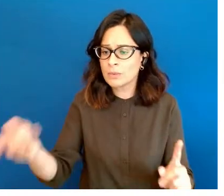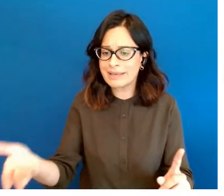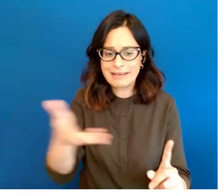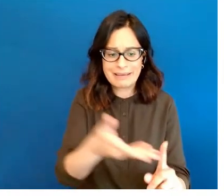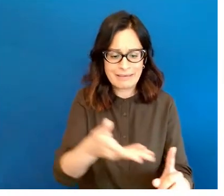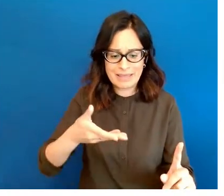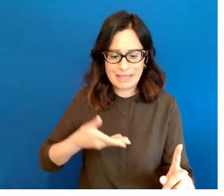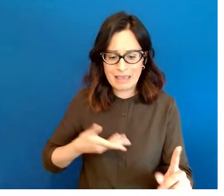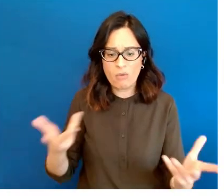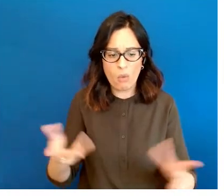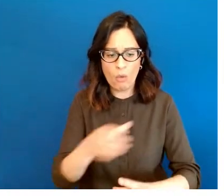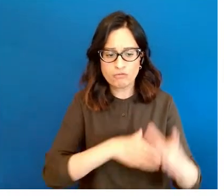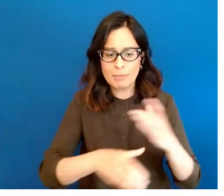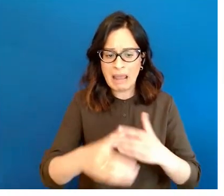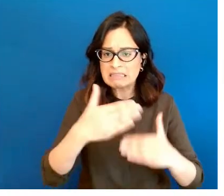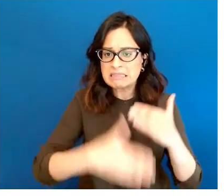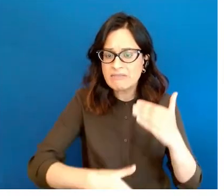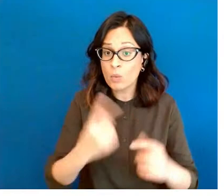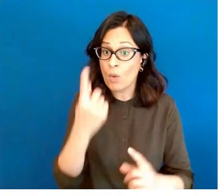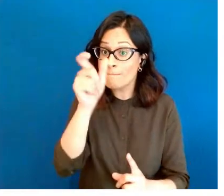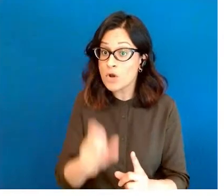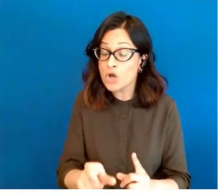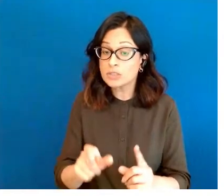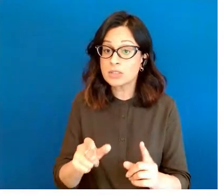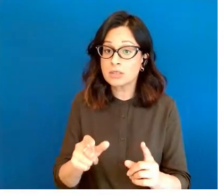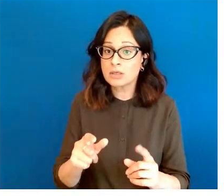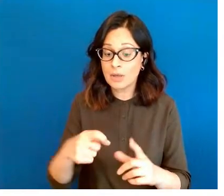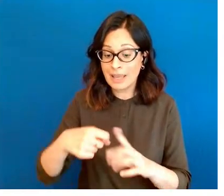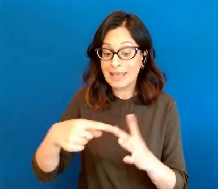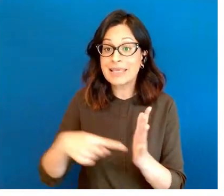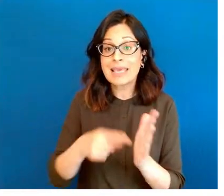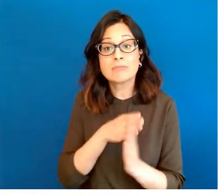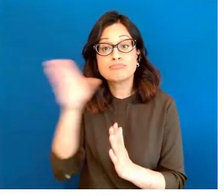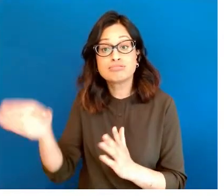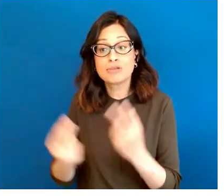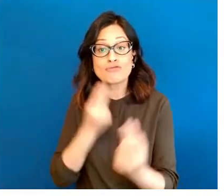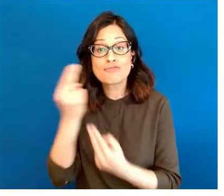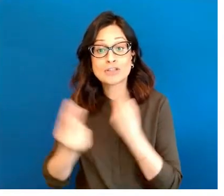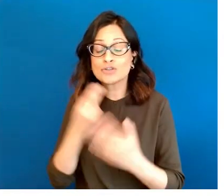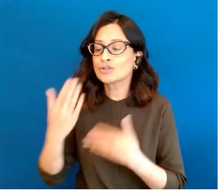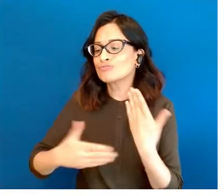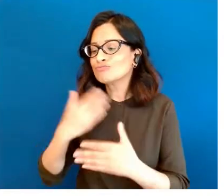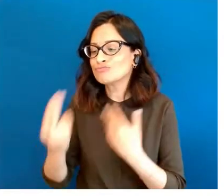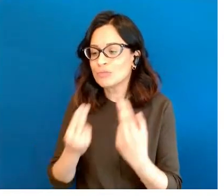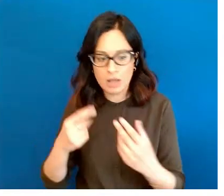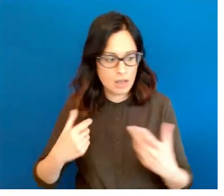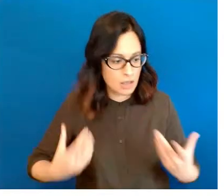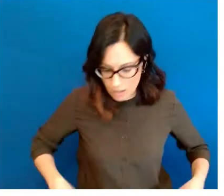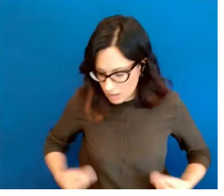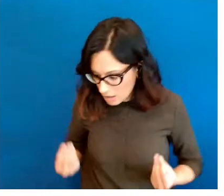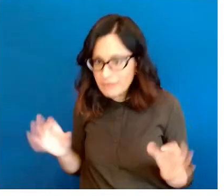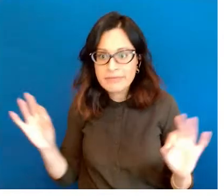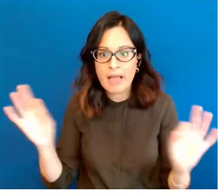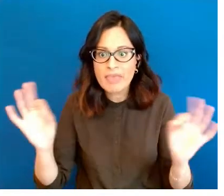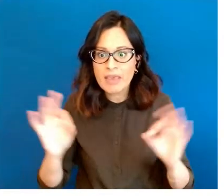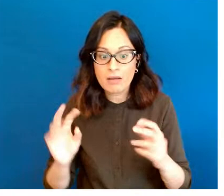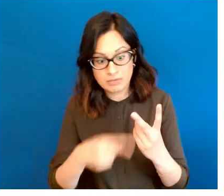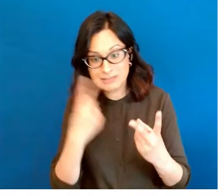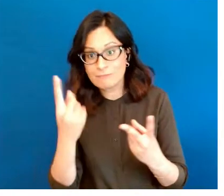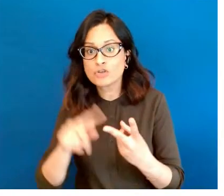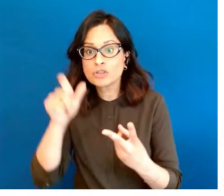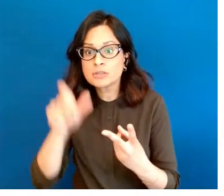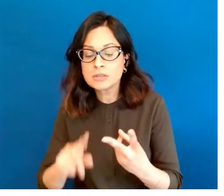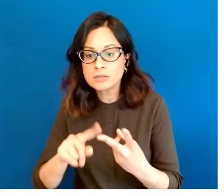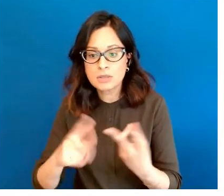it. One patient had not taken their kit to a restaurant. In another patient, the kit was out of date. This is in fatal cases, by the